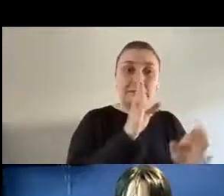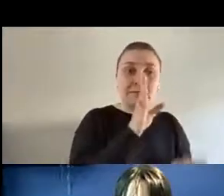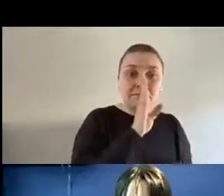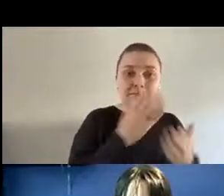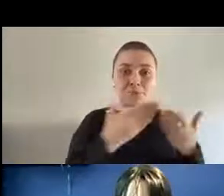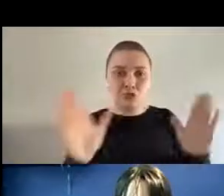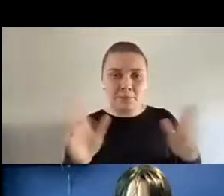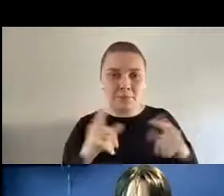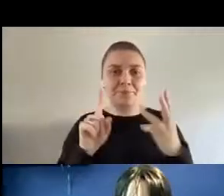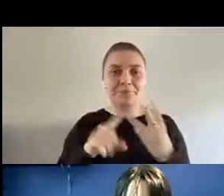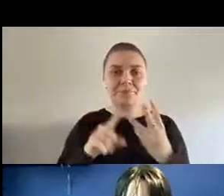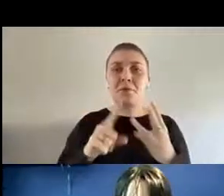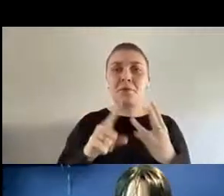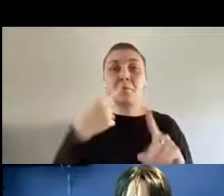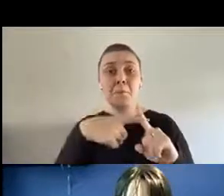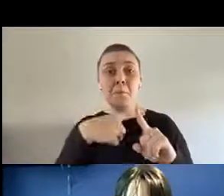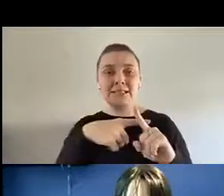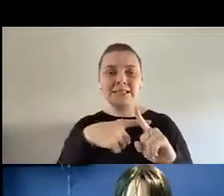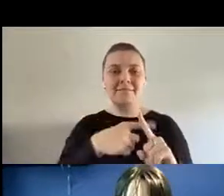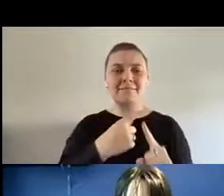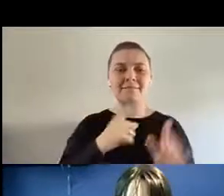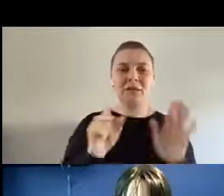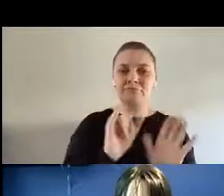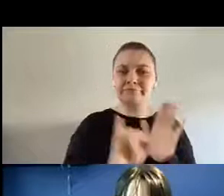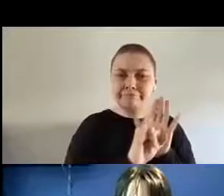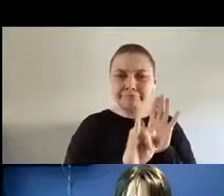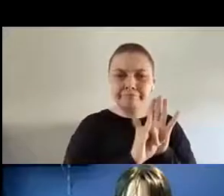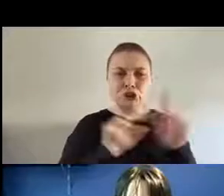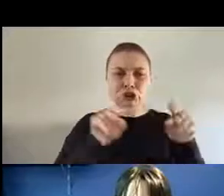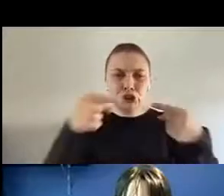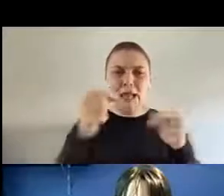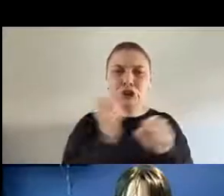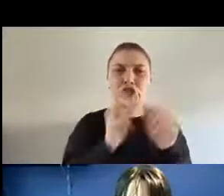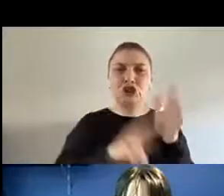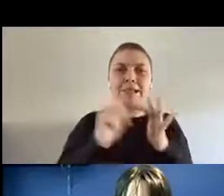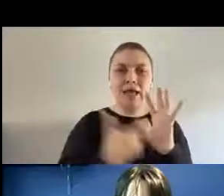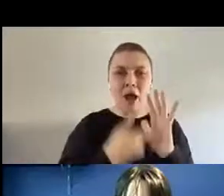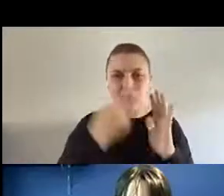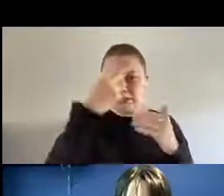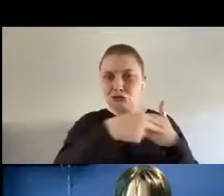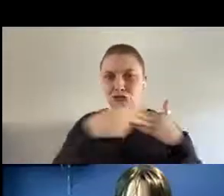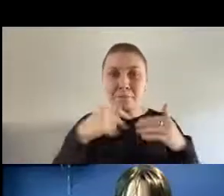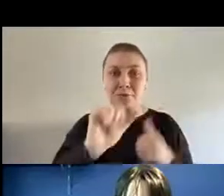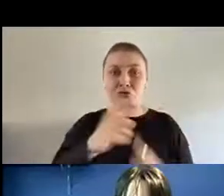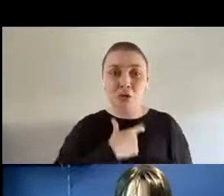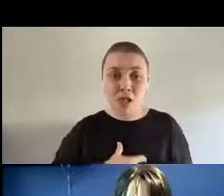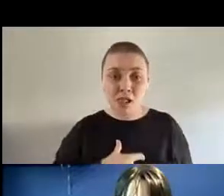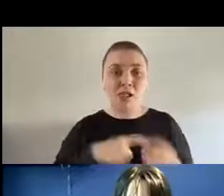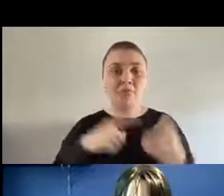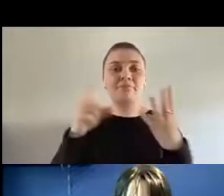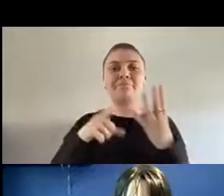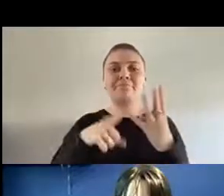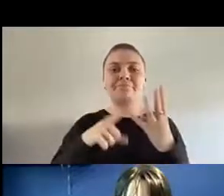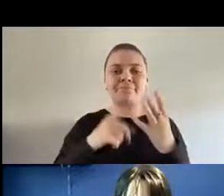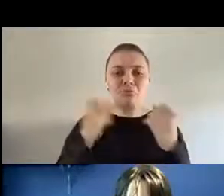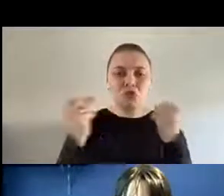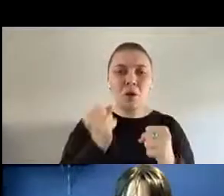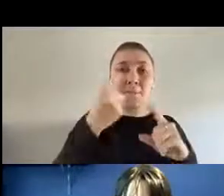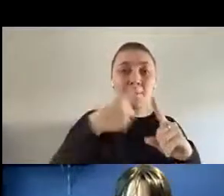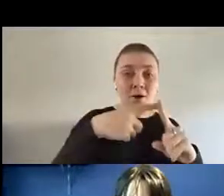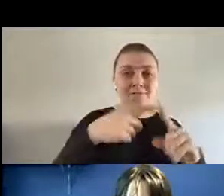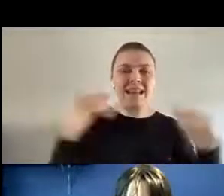positive personal identities and challenging gender and disability stereotypes and roles, and strengthening positive, equal and